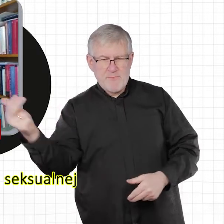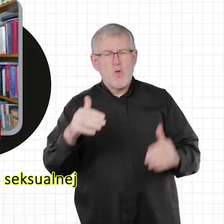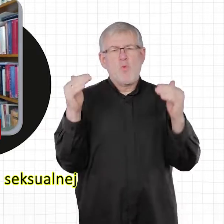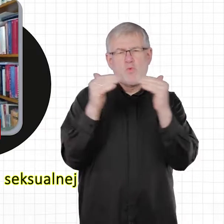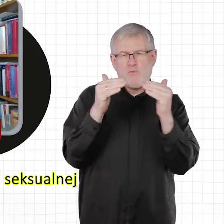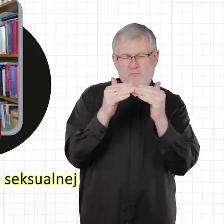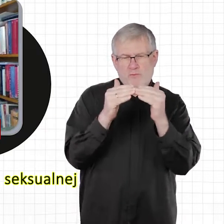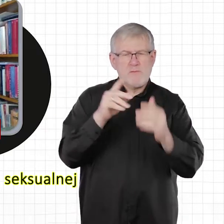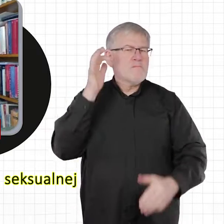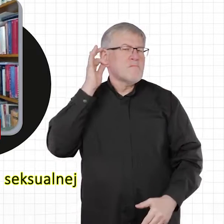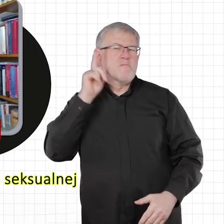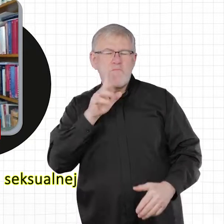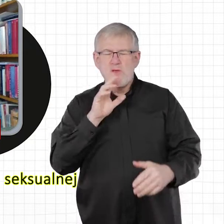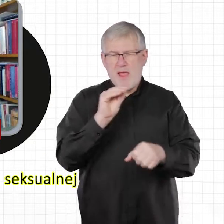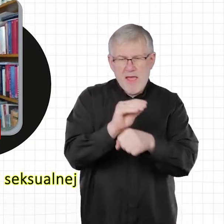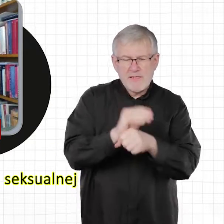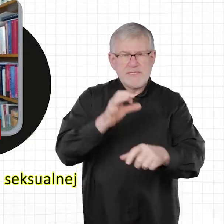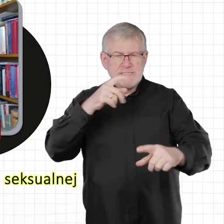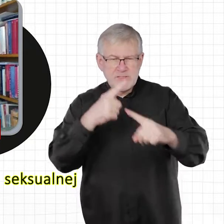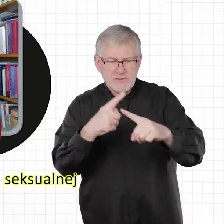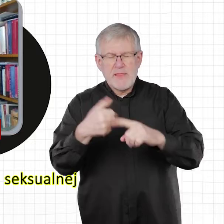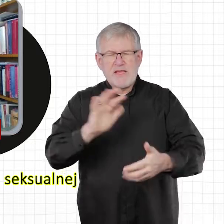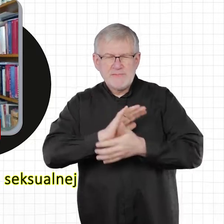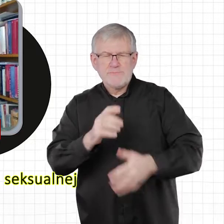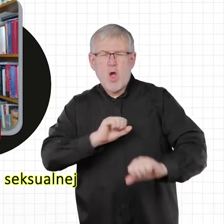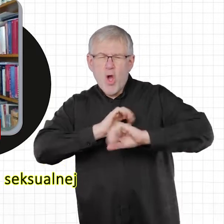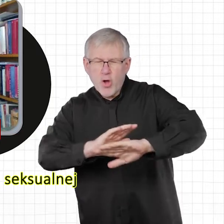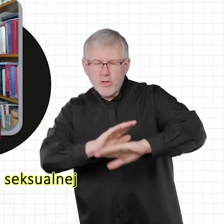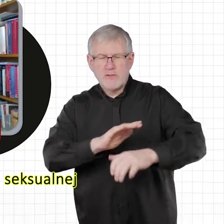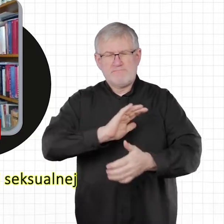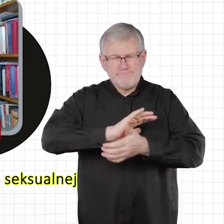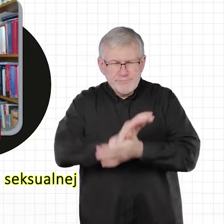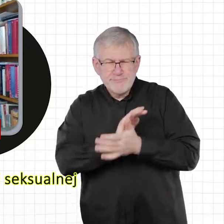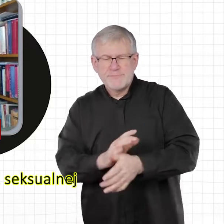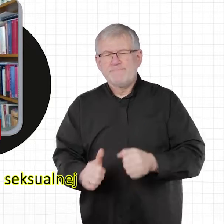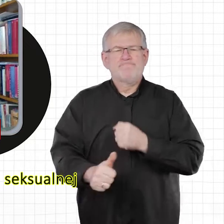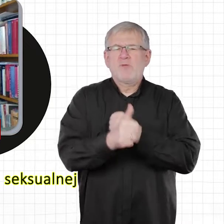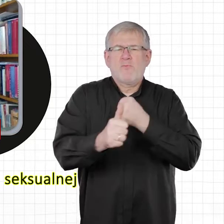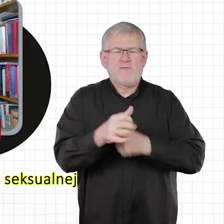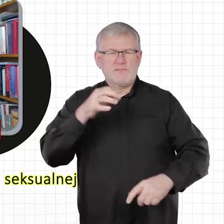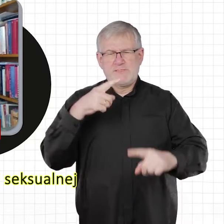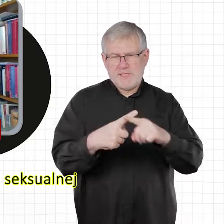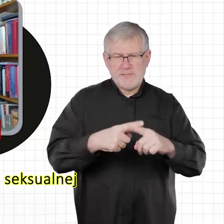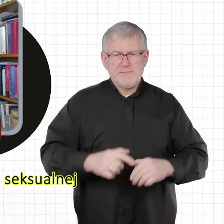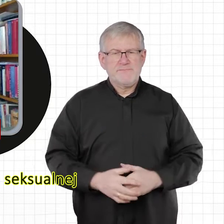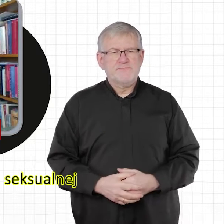of gender equality and sexual education and sexual violence prevention.